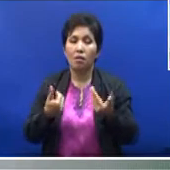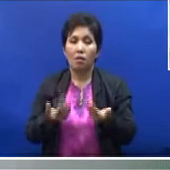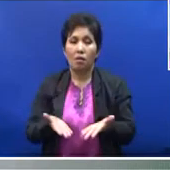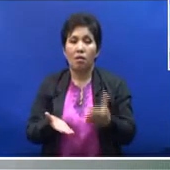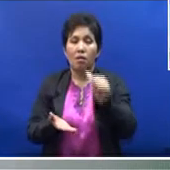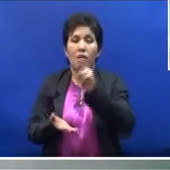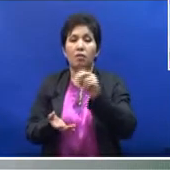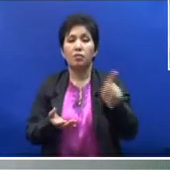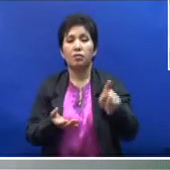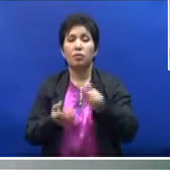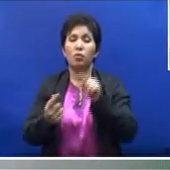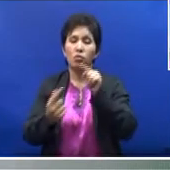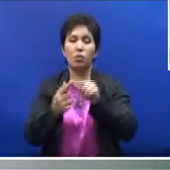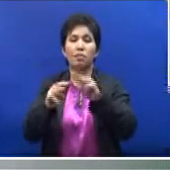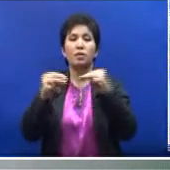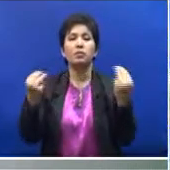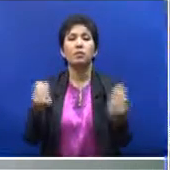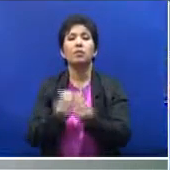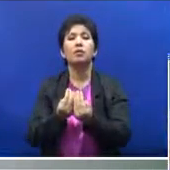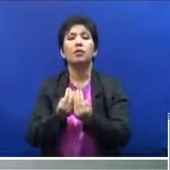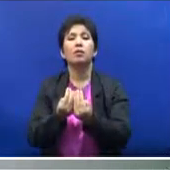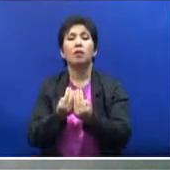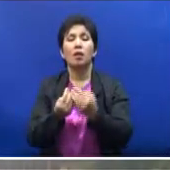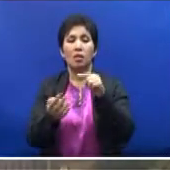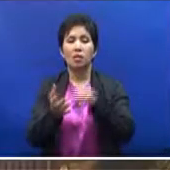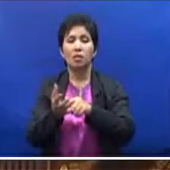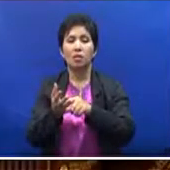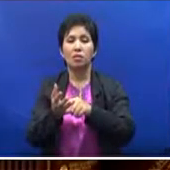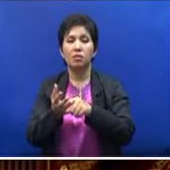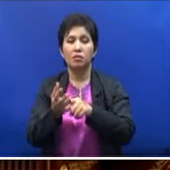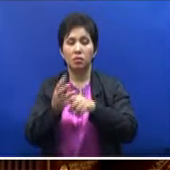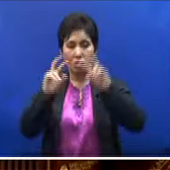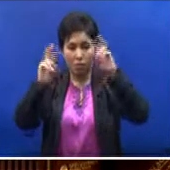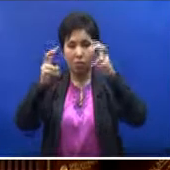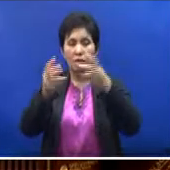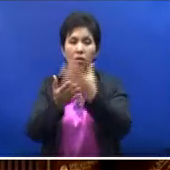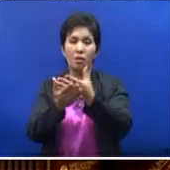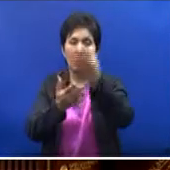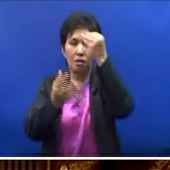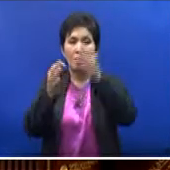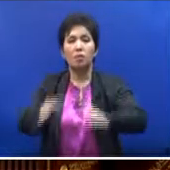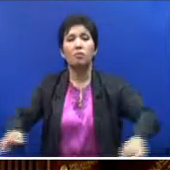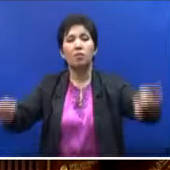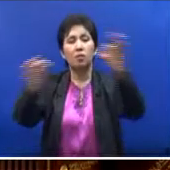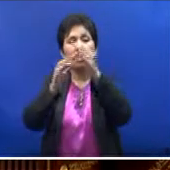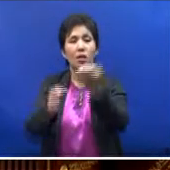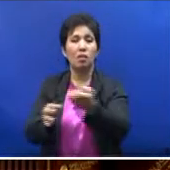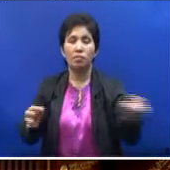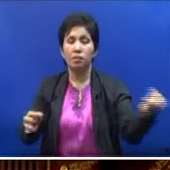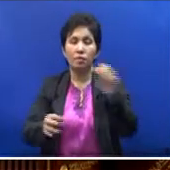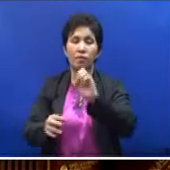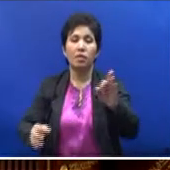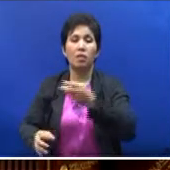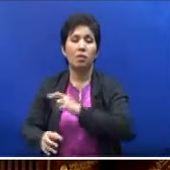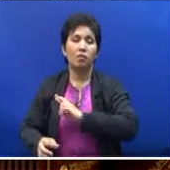social solidarity in society. Okay, so in this topic, we are going to see the important elements of religions